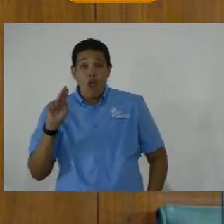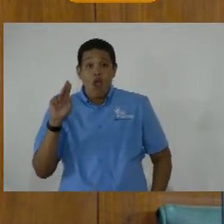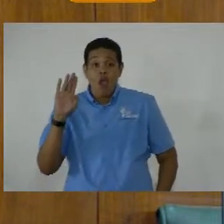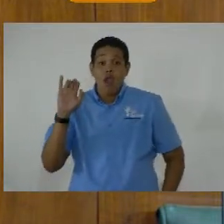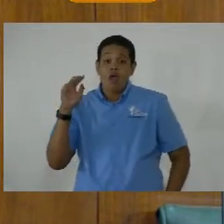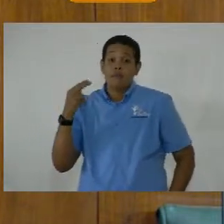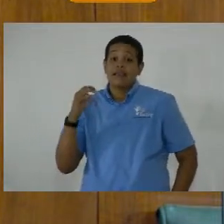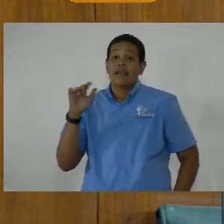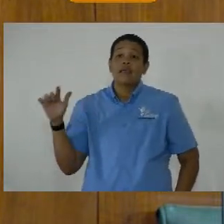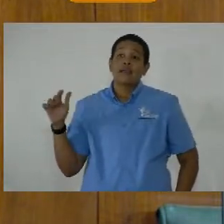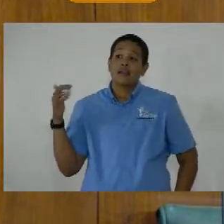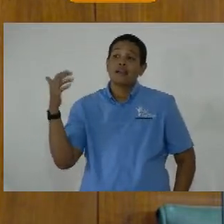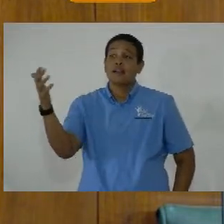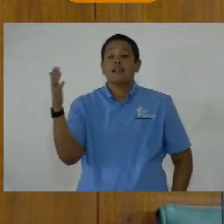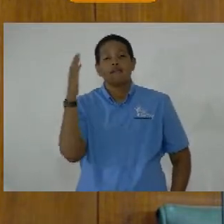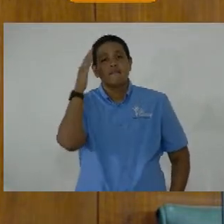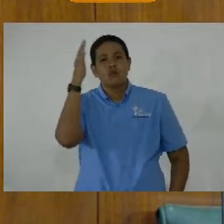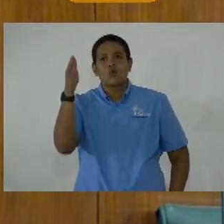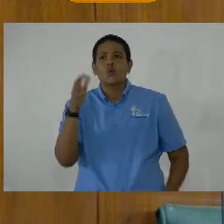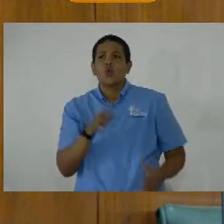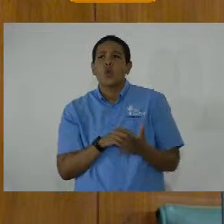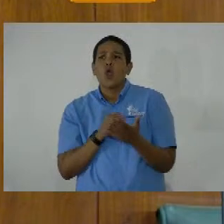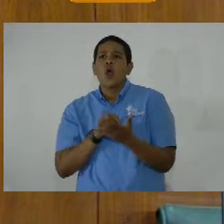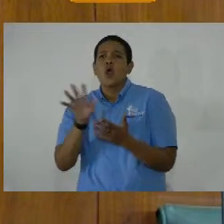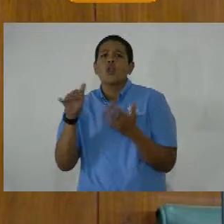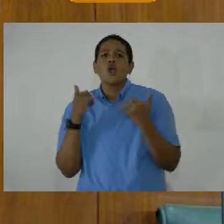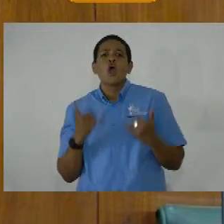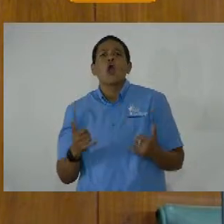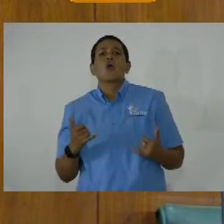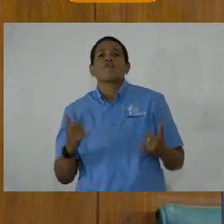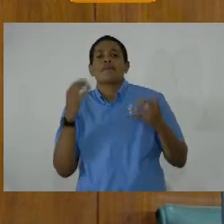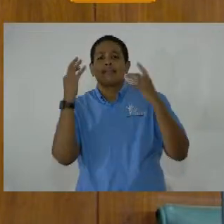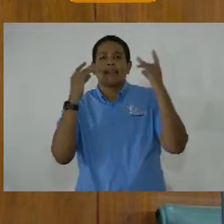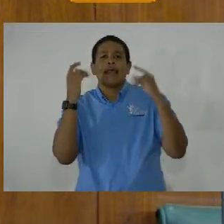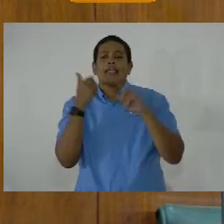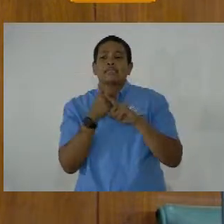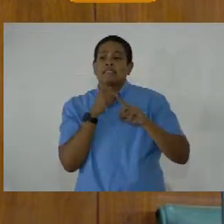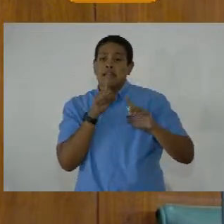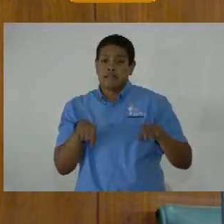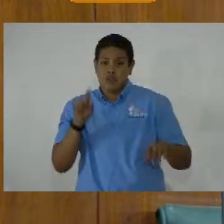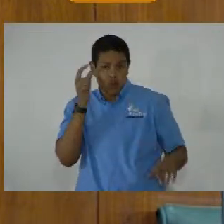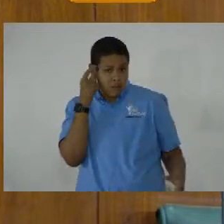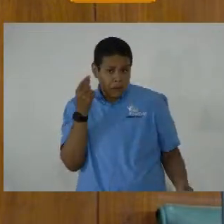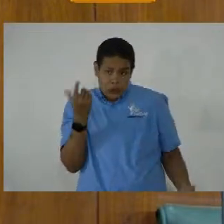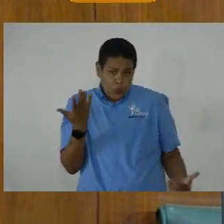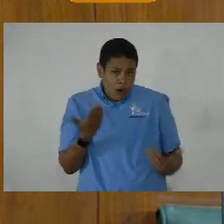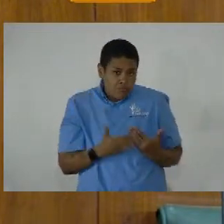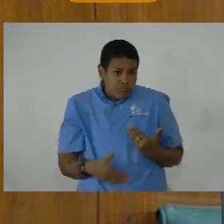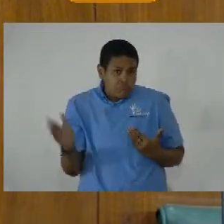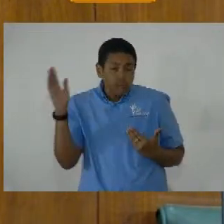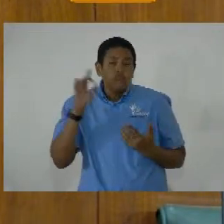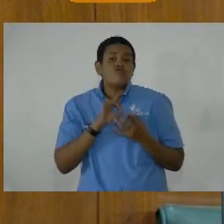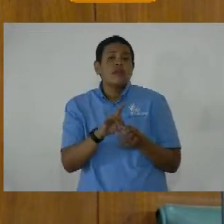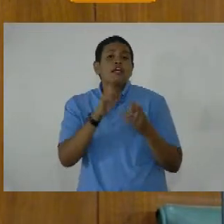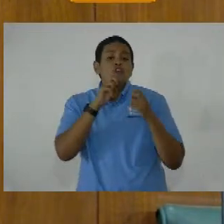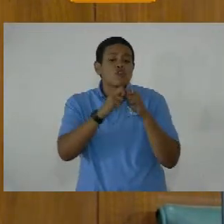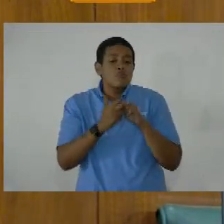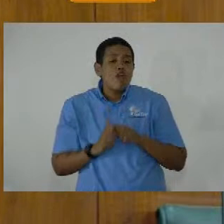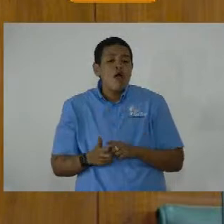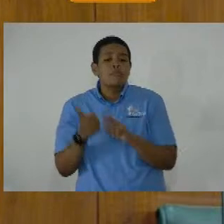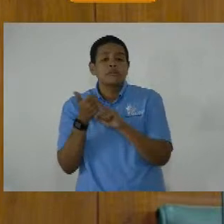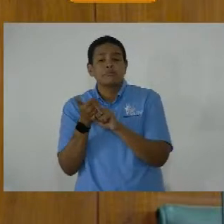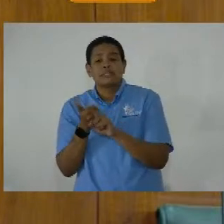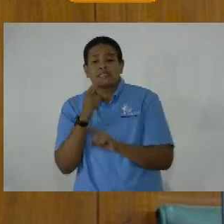sometimes in the future, to learn of the current thinking of the administration on the problems at